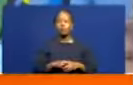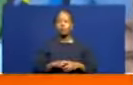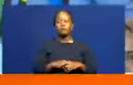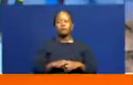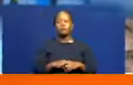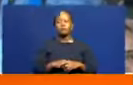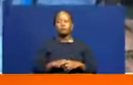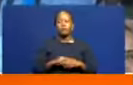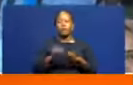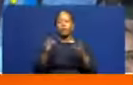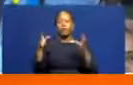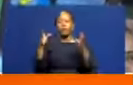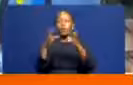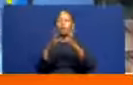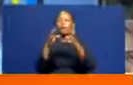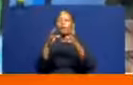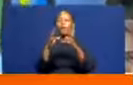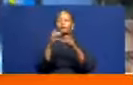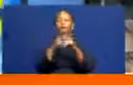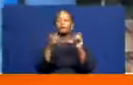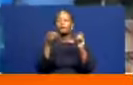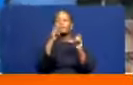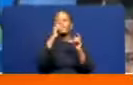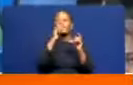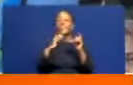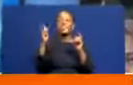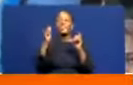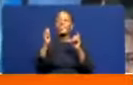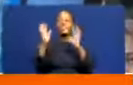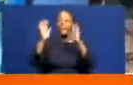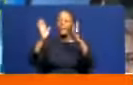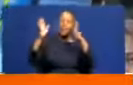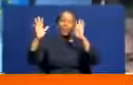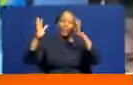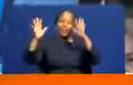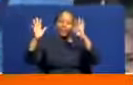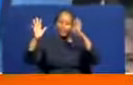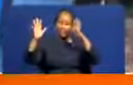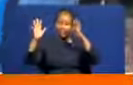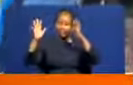Muungano wa Jamhuri ya Tanzania, oye! Oh